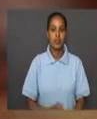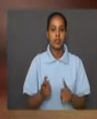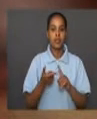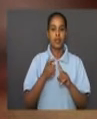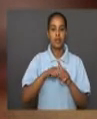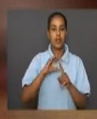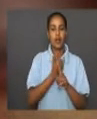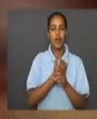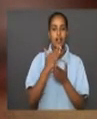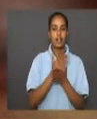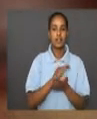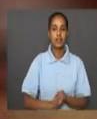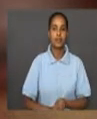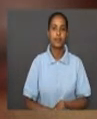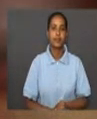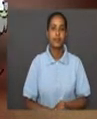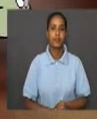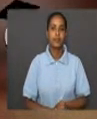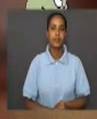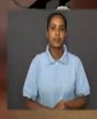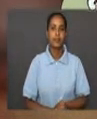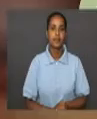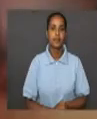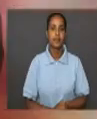Let's get back to our lesson.